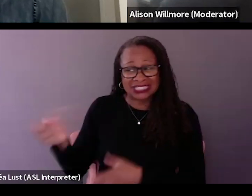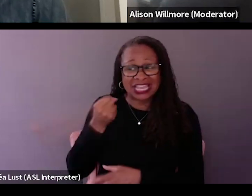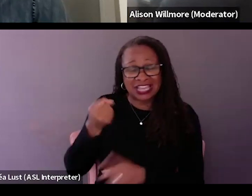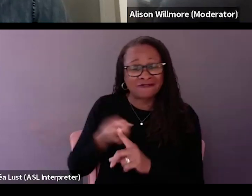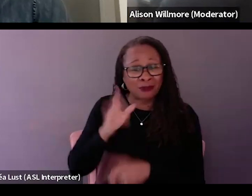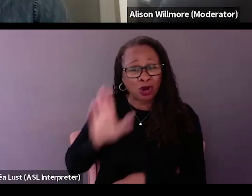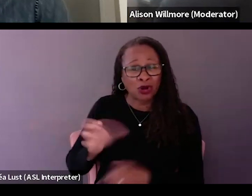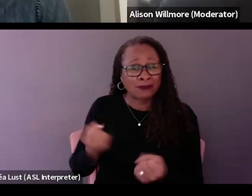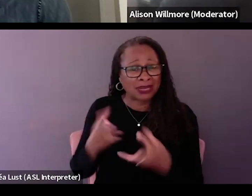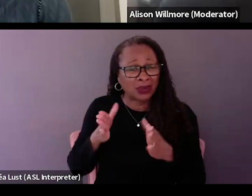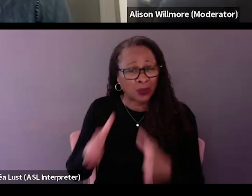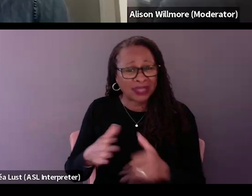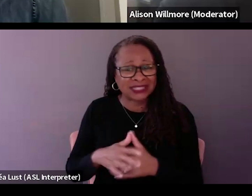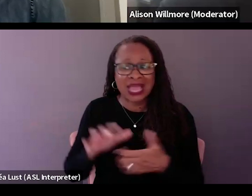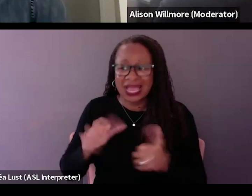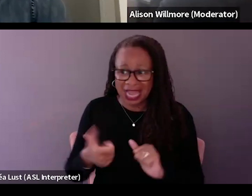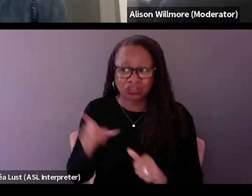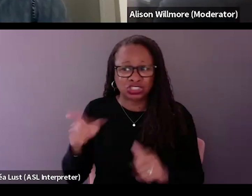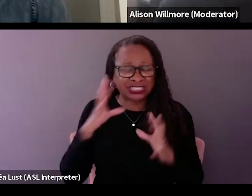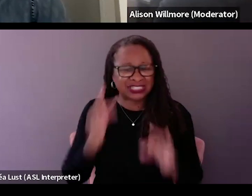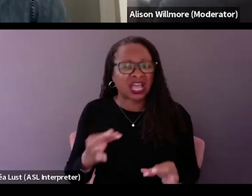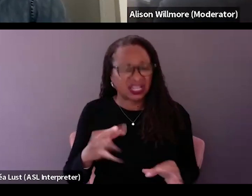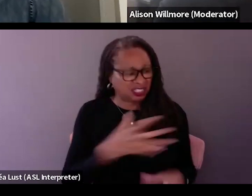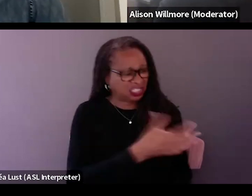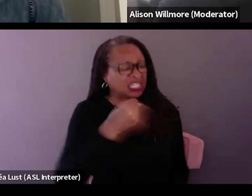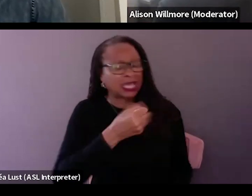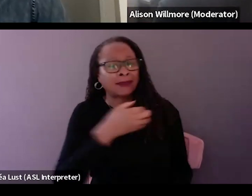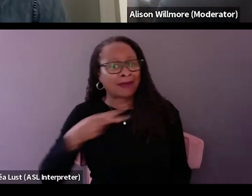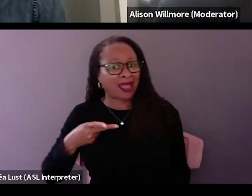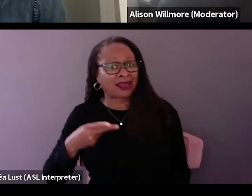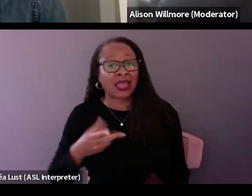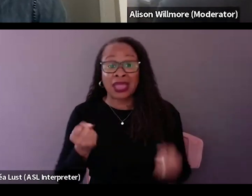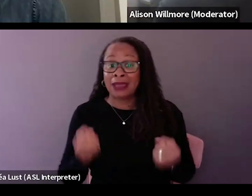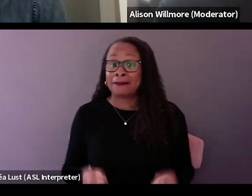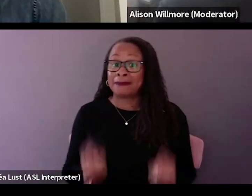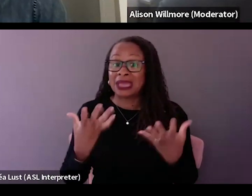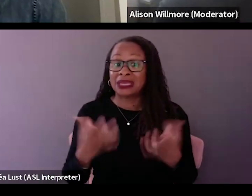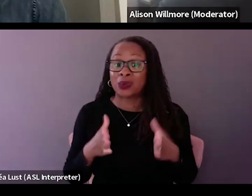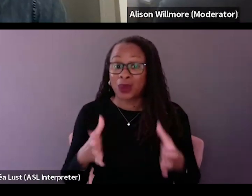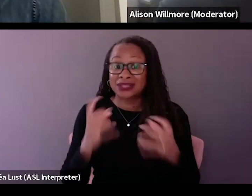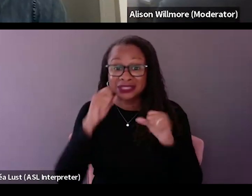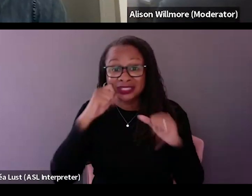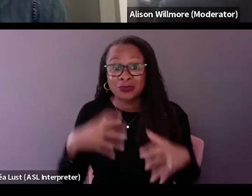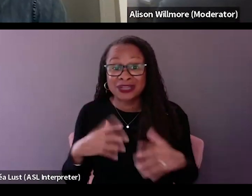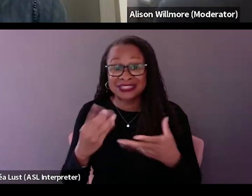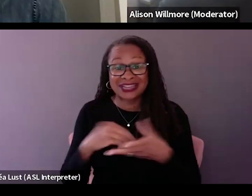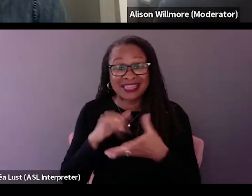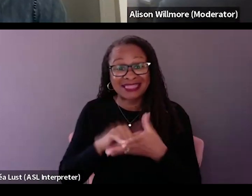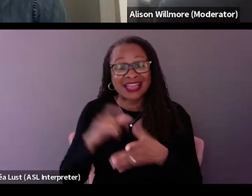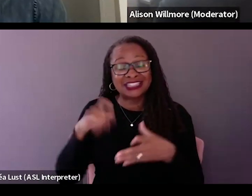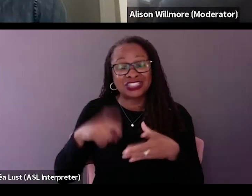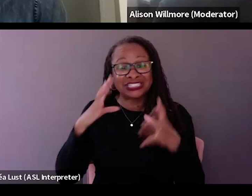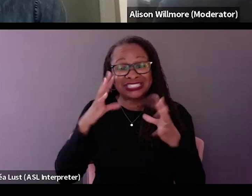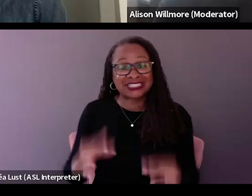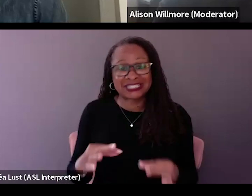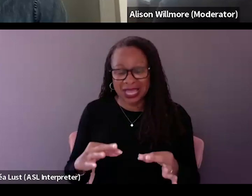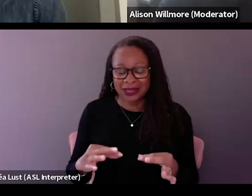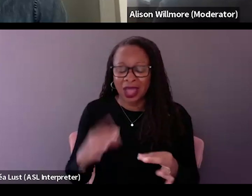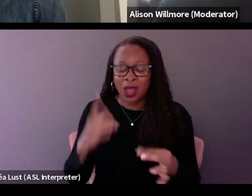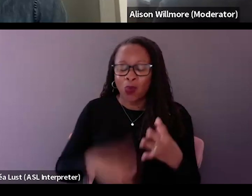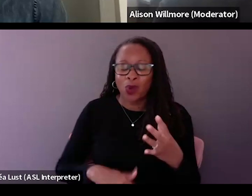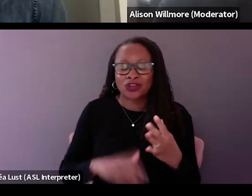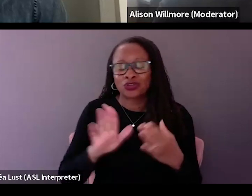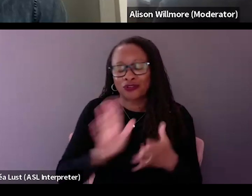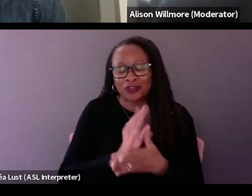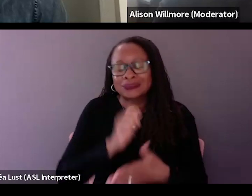many ways that was surprising. And then in that, you have to decide what your film's not about. And I had to be okay. And I really have to thank